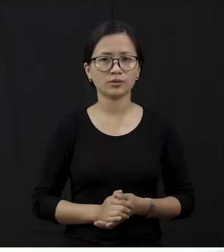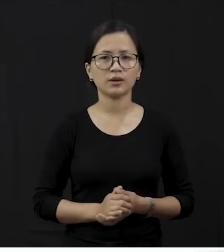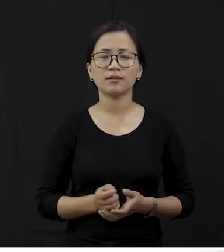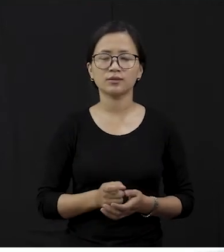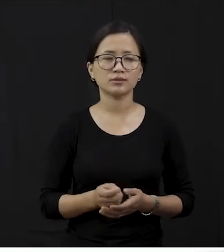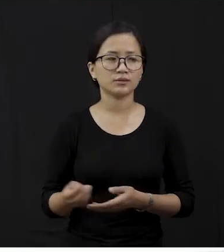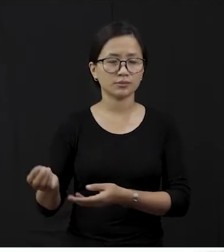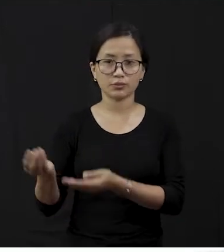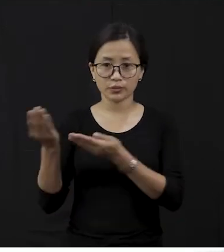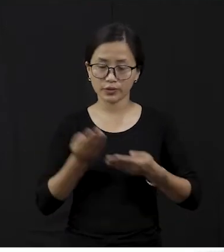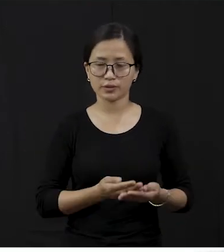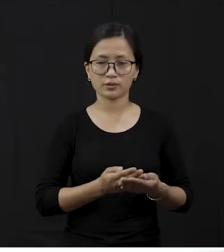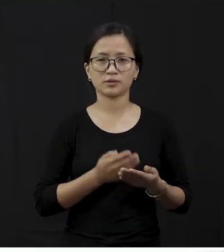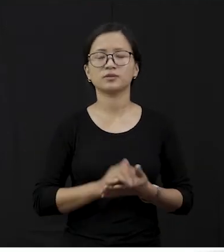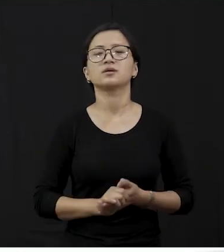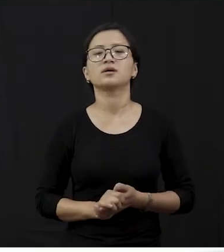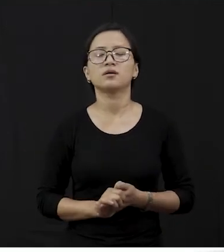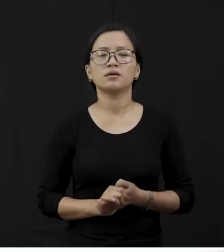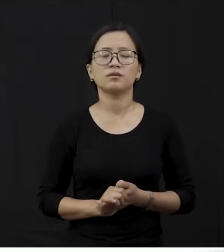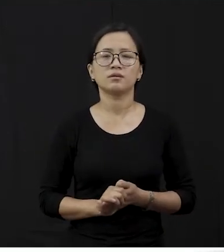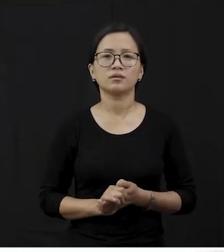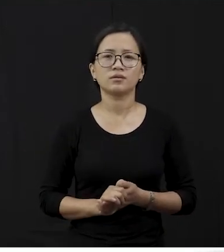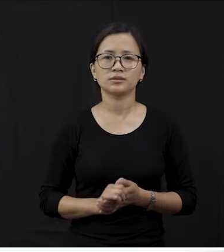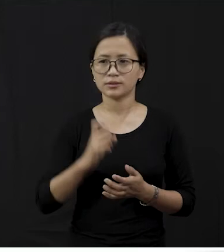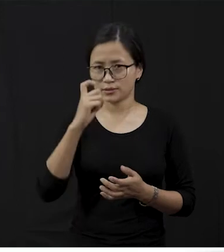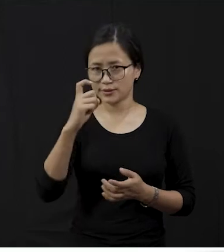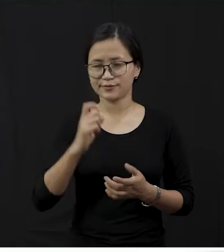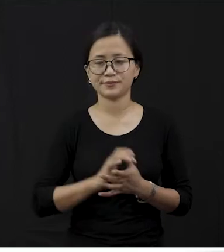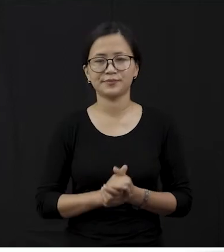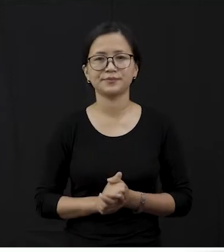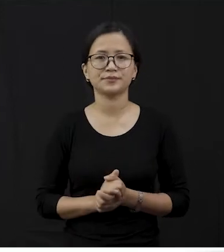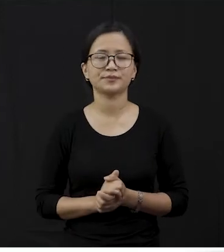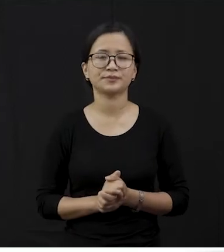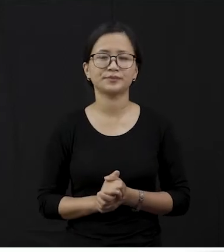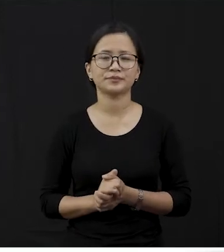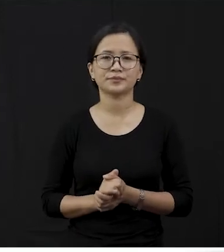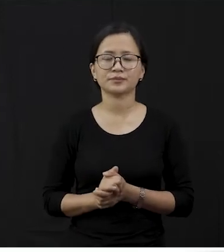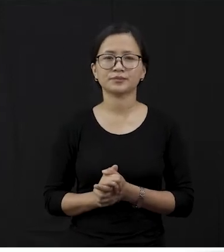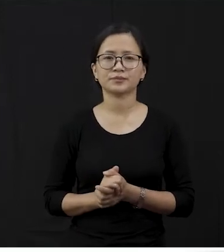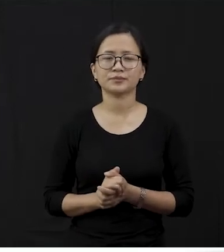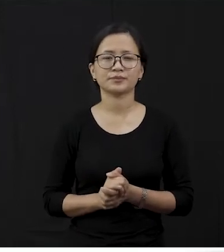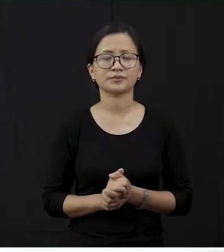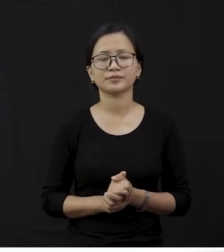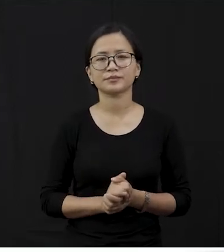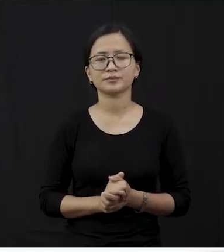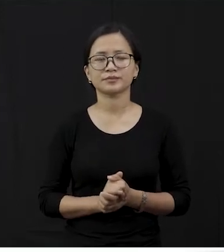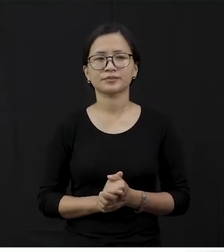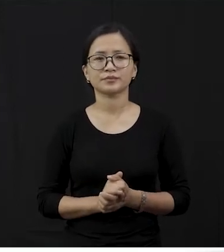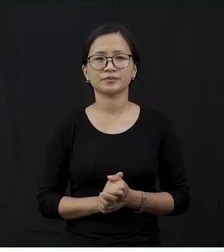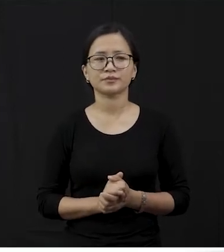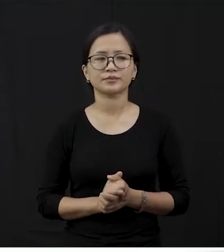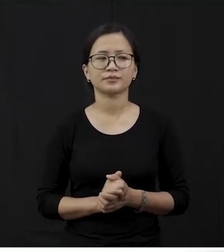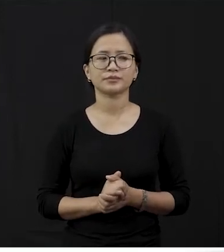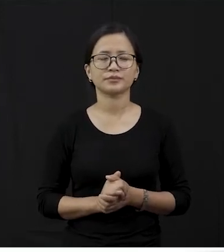borrow a 1 from this 7. Right? Borrow a 1 from this 7.